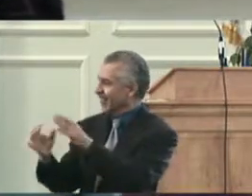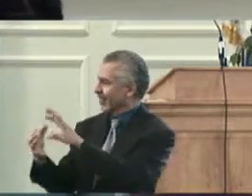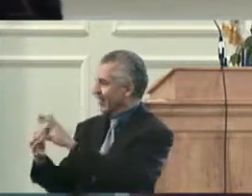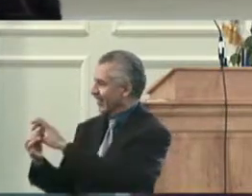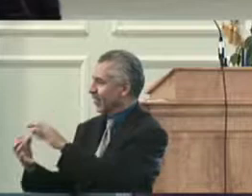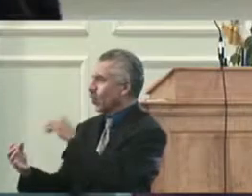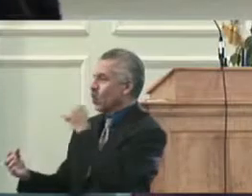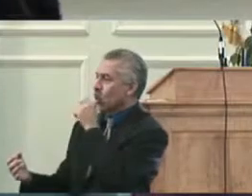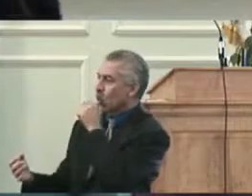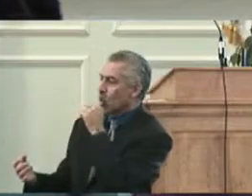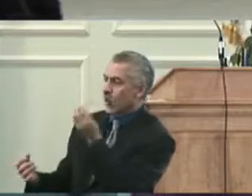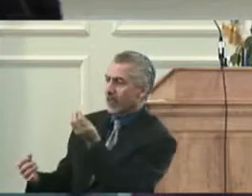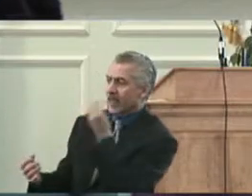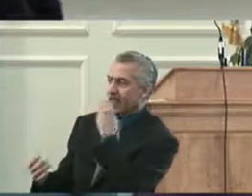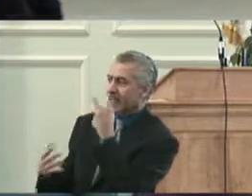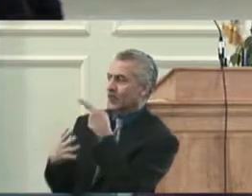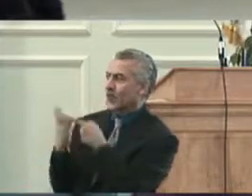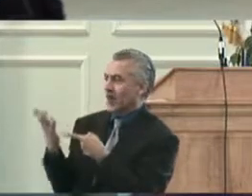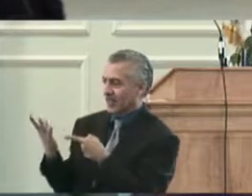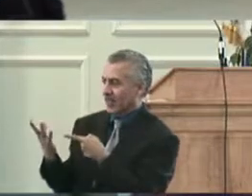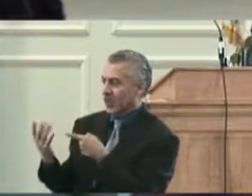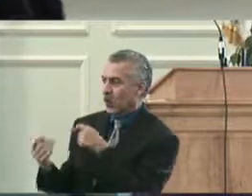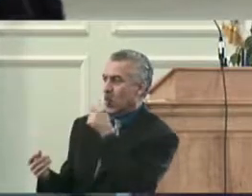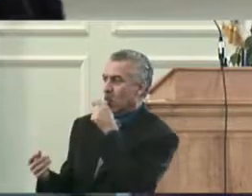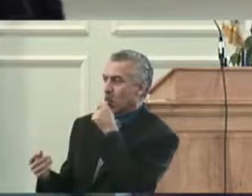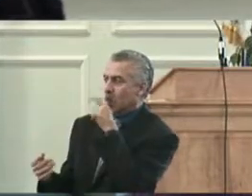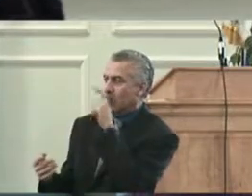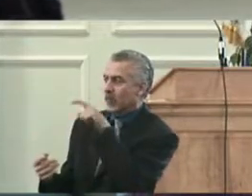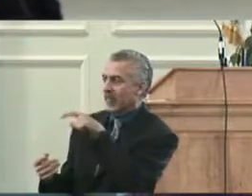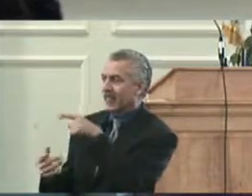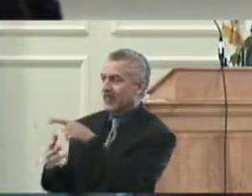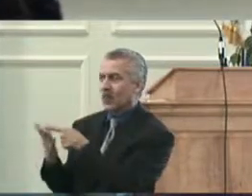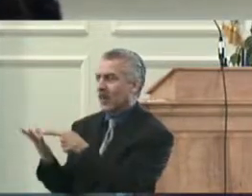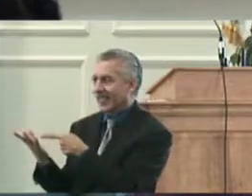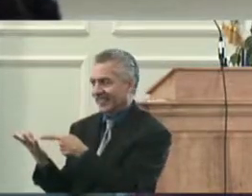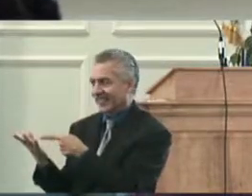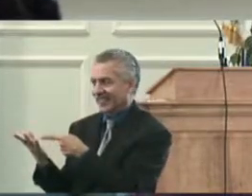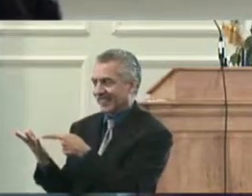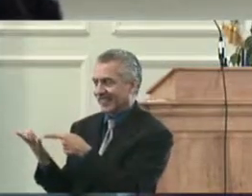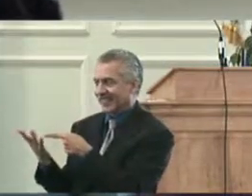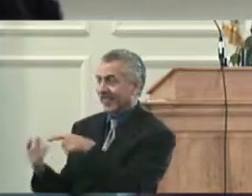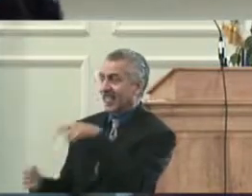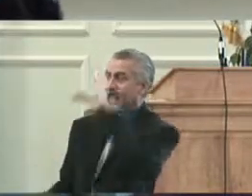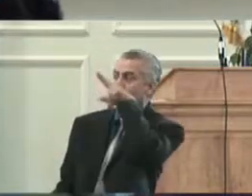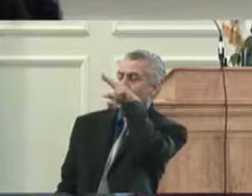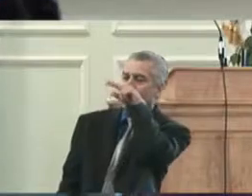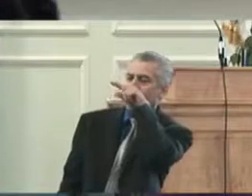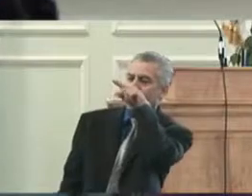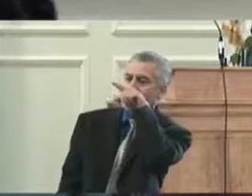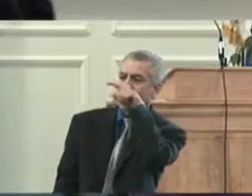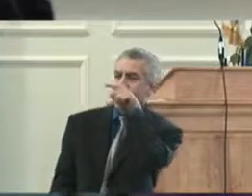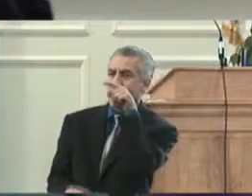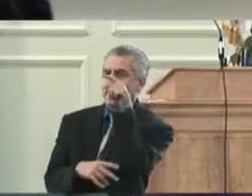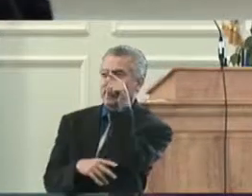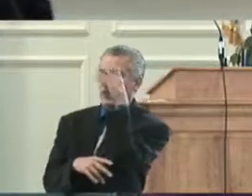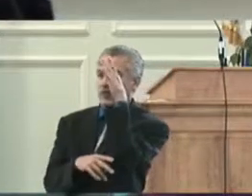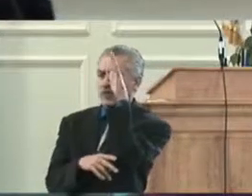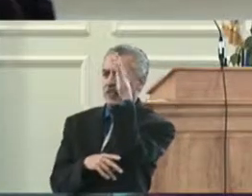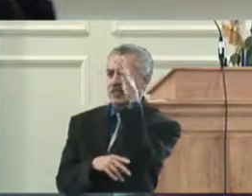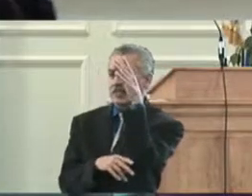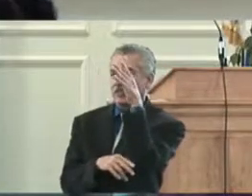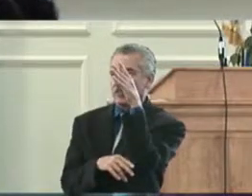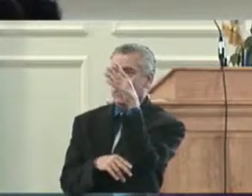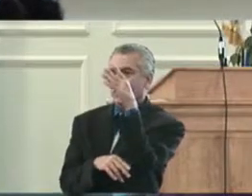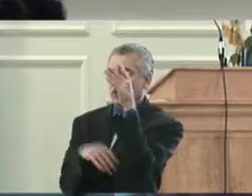what. Who needs what for living? The dogs need the plants to hide and lay